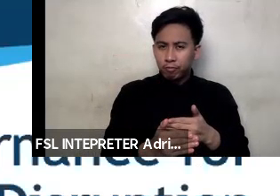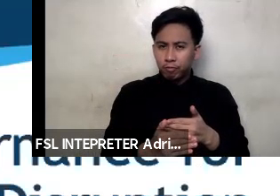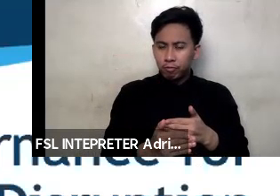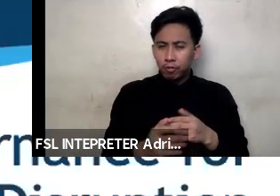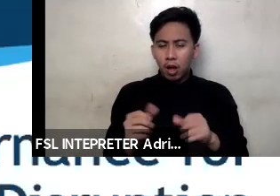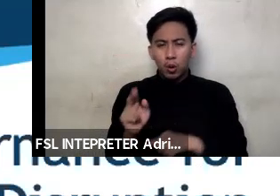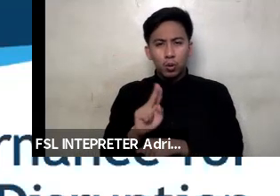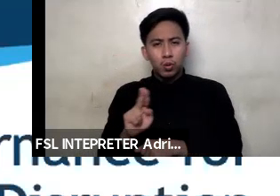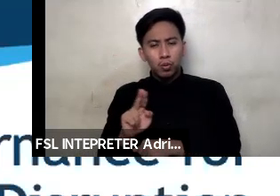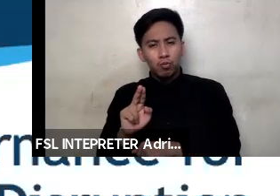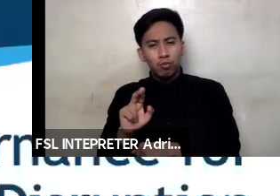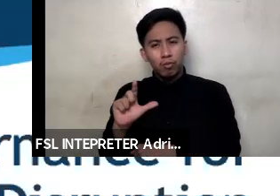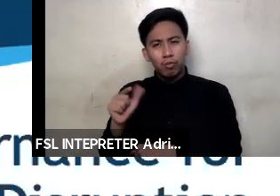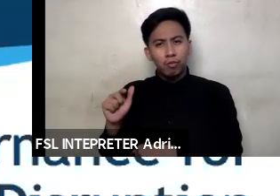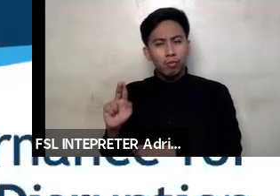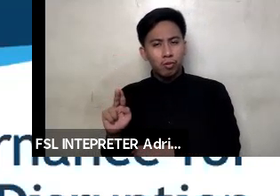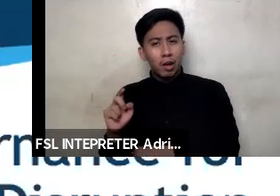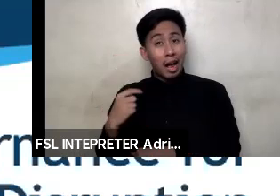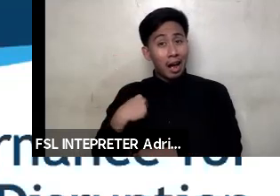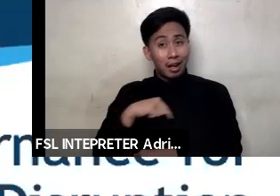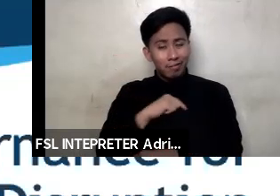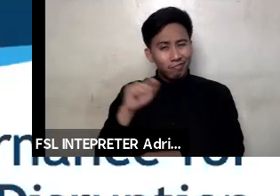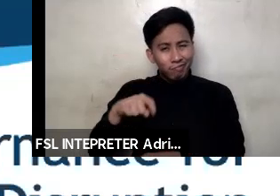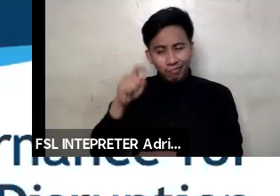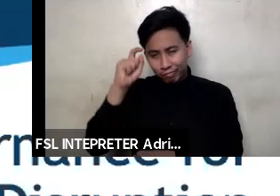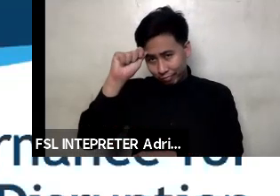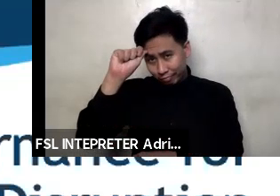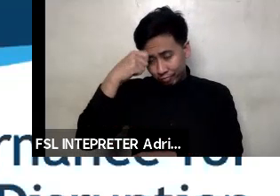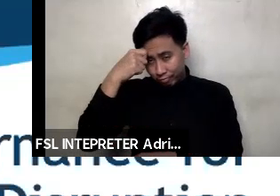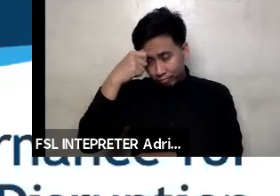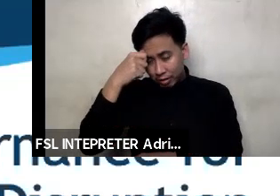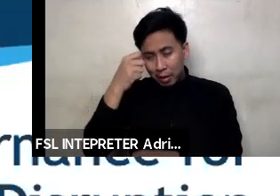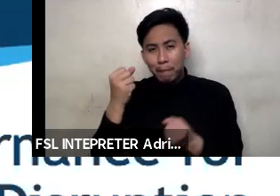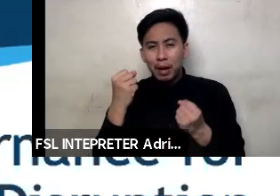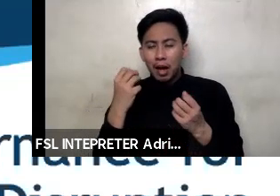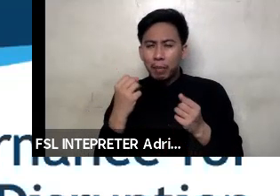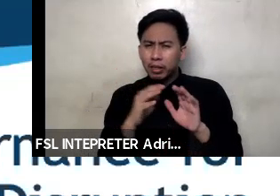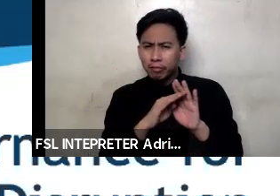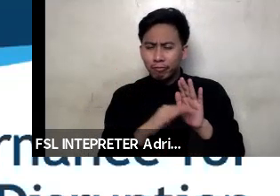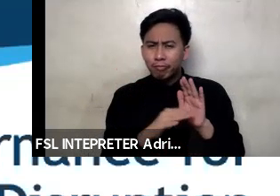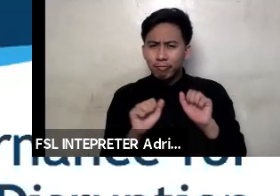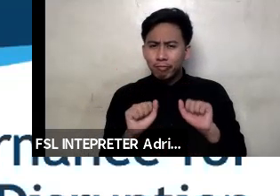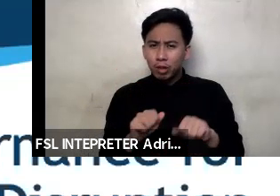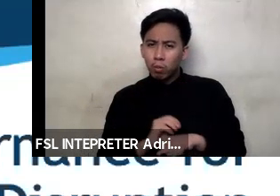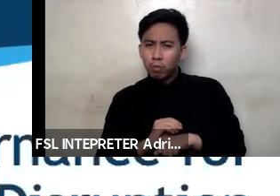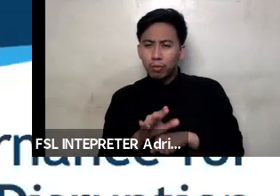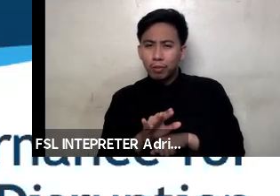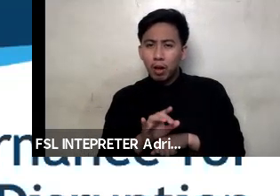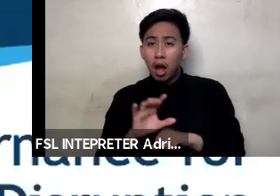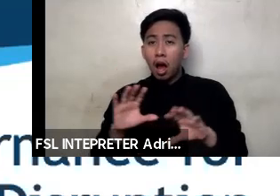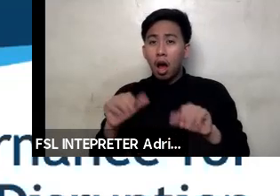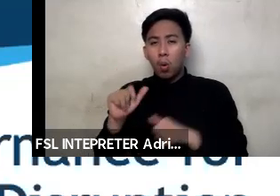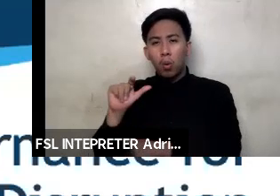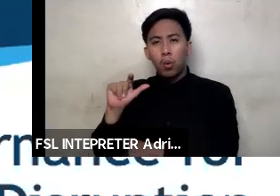local governments, let us not forget that major external factors that will influence how local governments